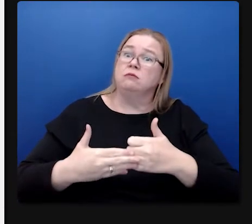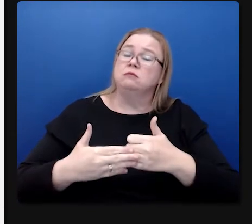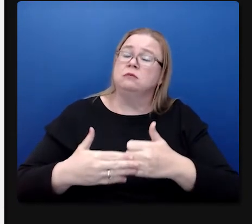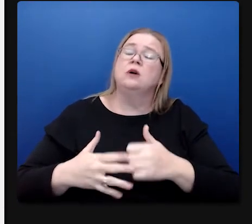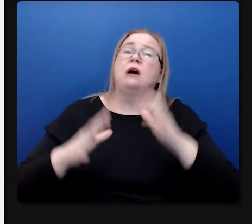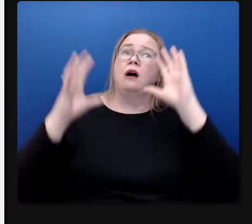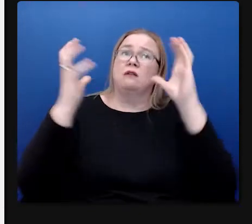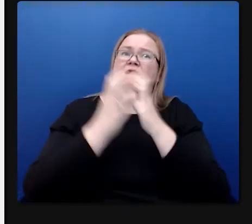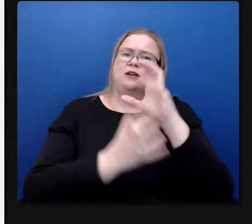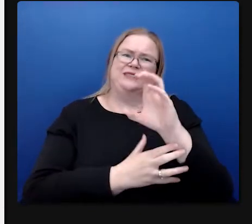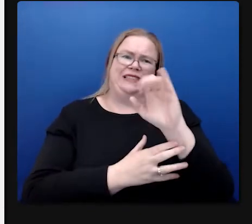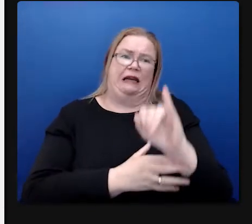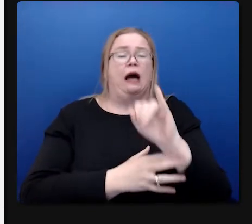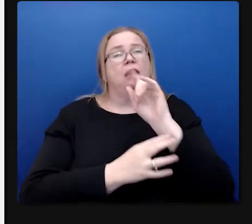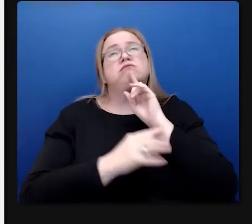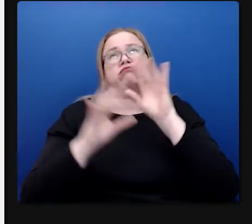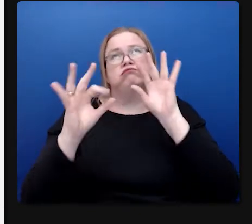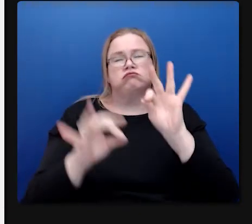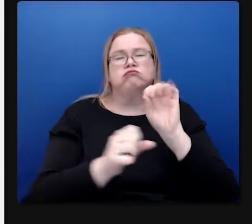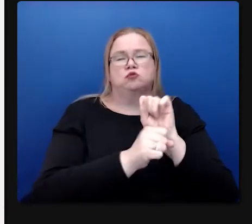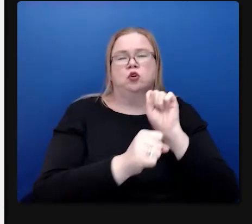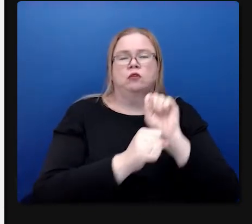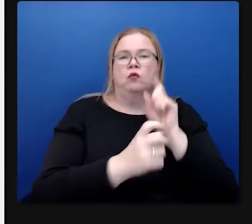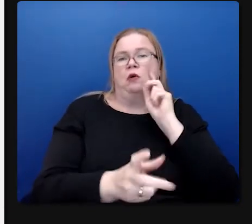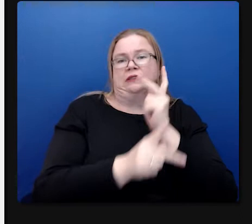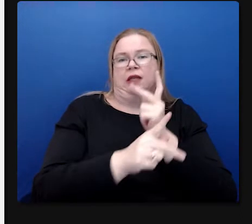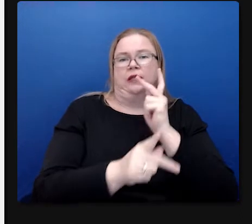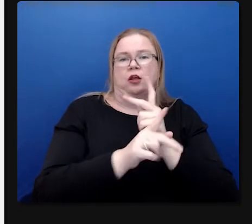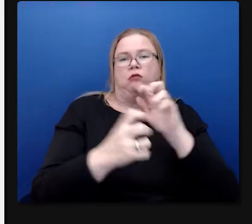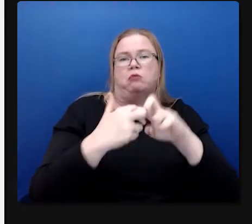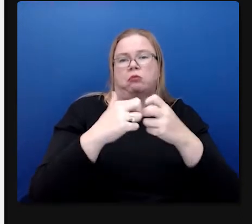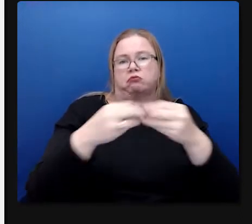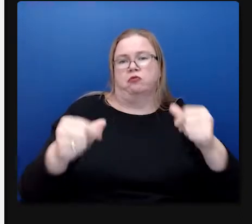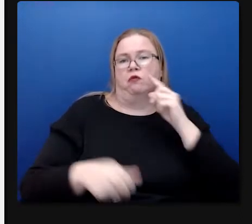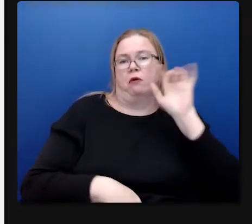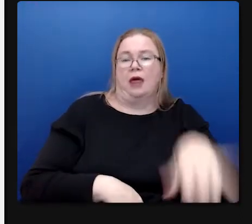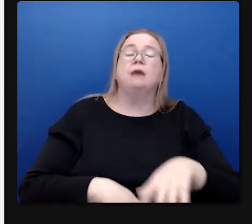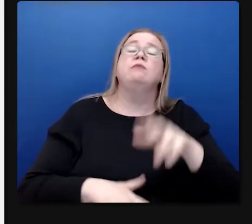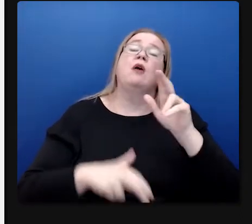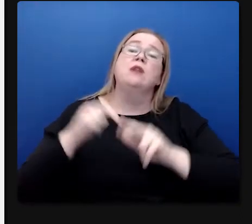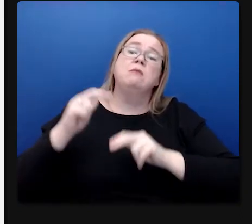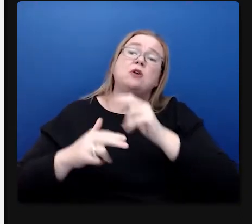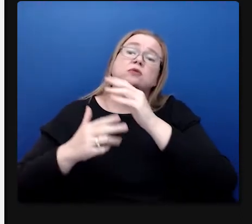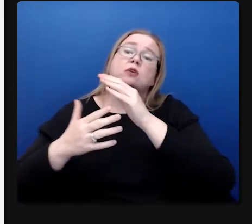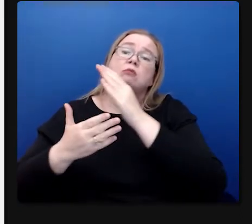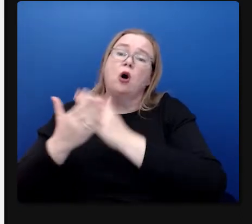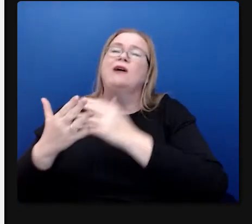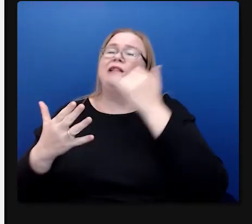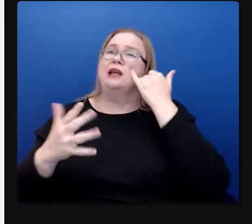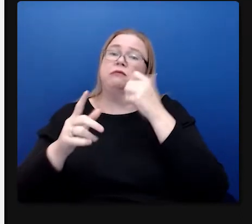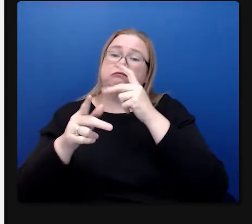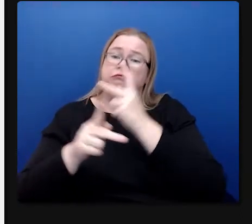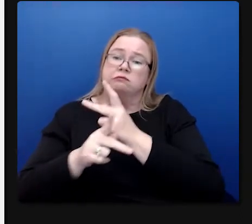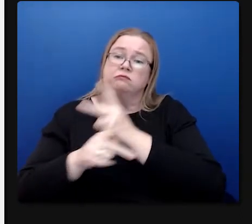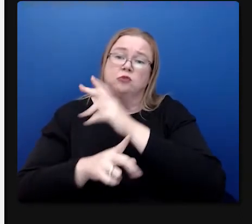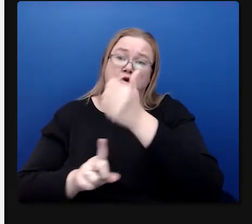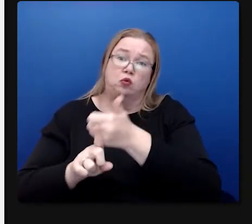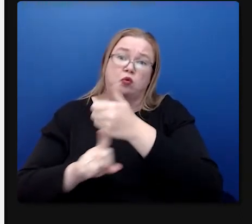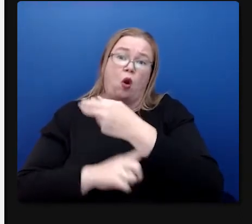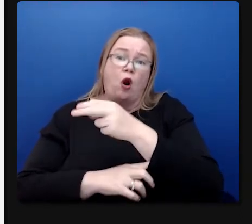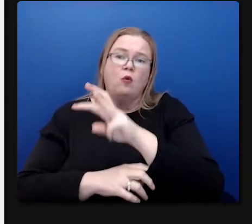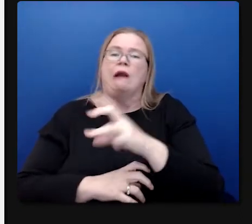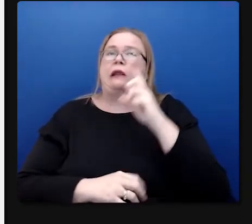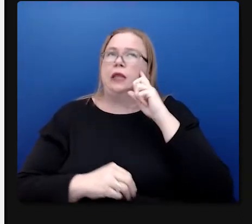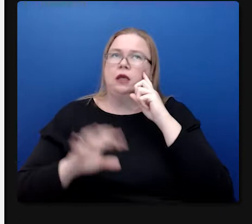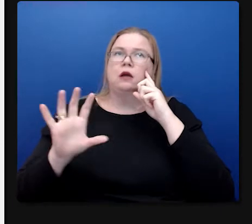I think cloud CI in particular does a really great job of tackling these. So on the build requirement side, if you're maintaining your own hardware, you have